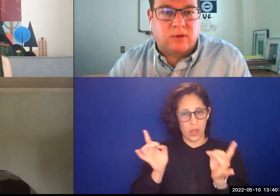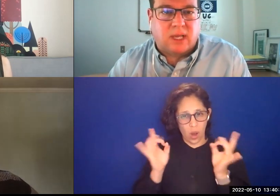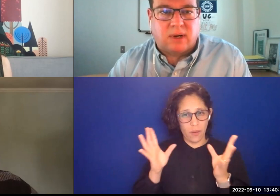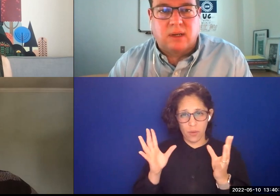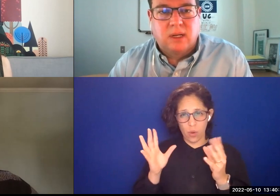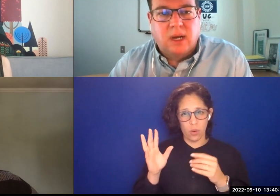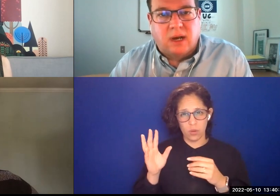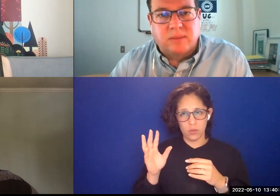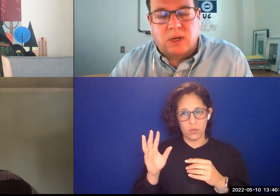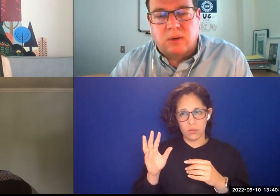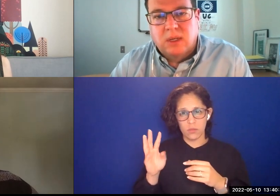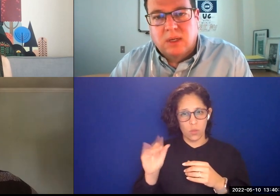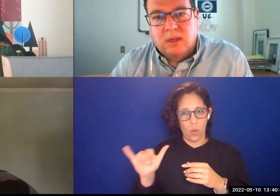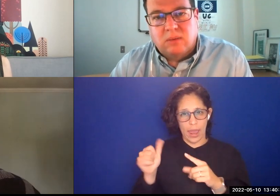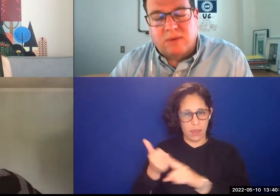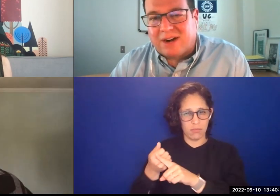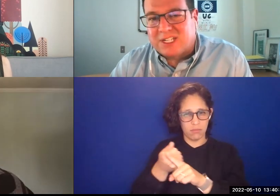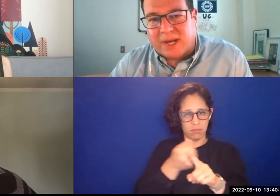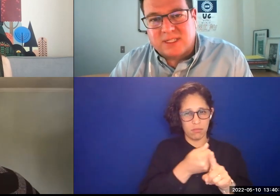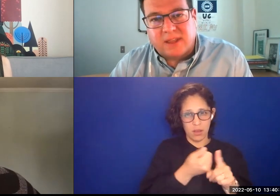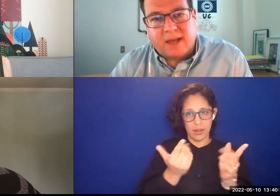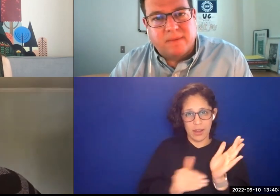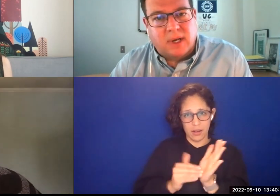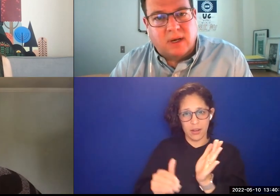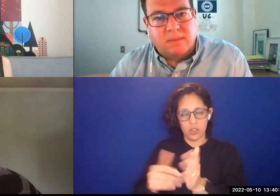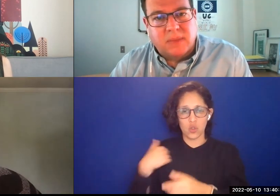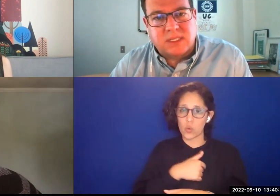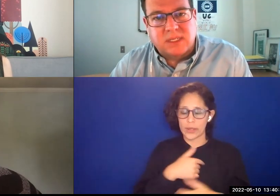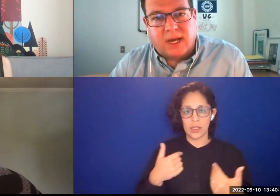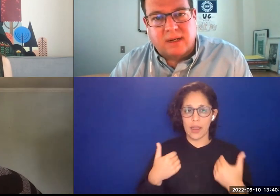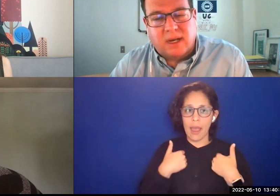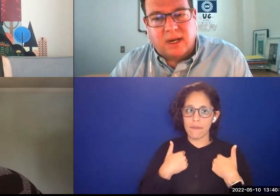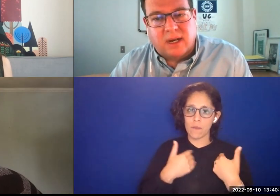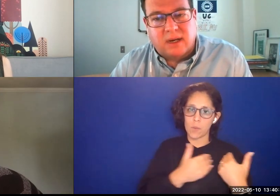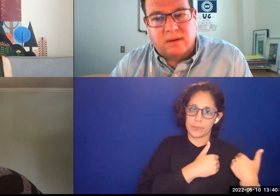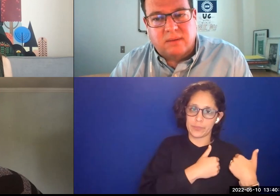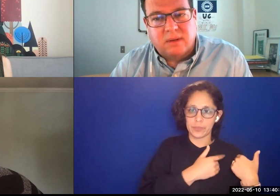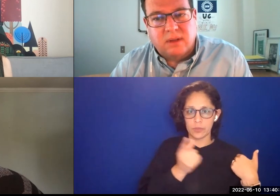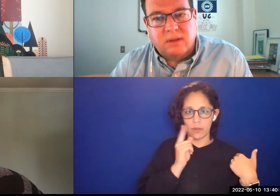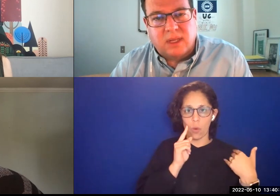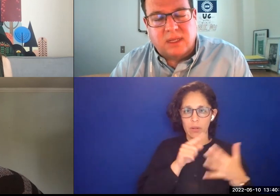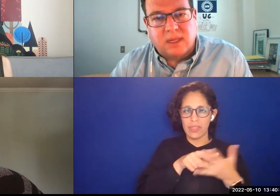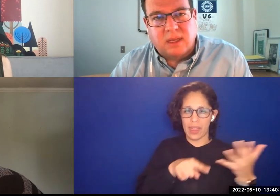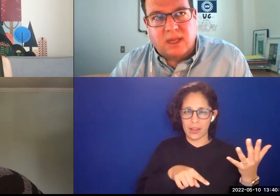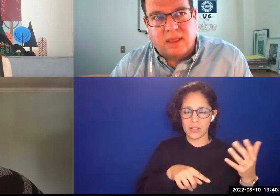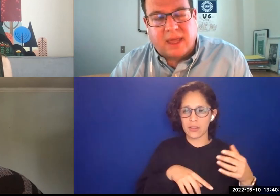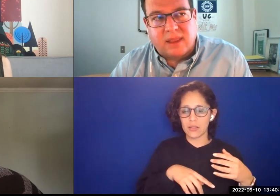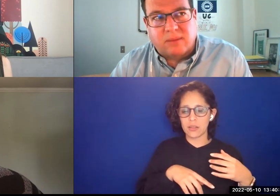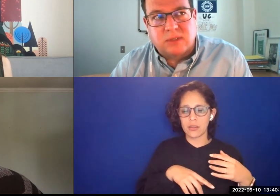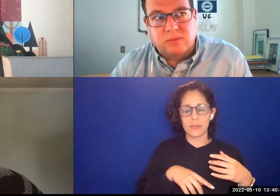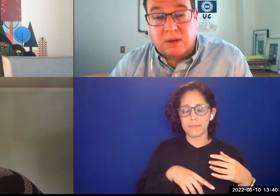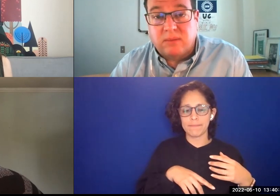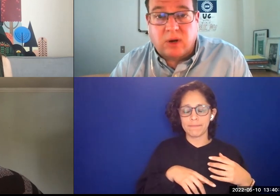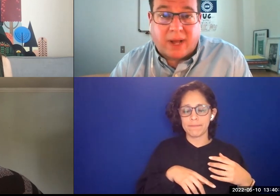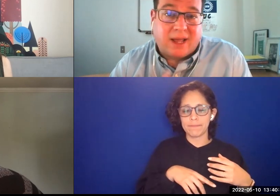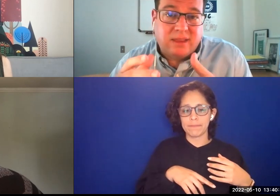over and over again, right? So we've got a response to that. It's not uh, it, that